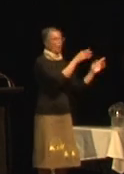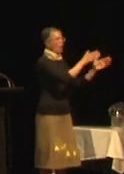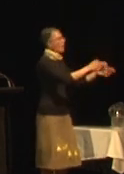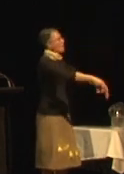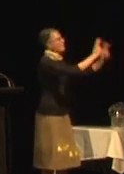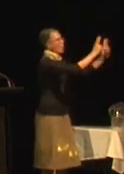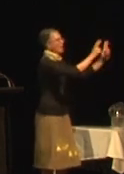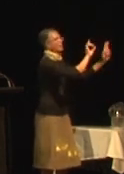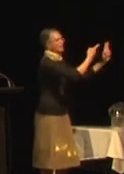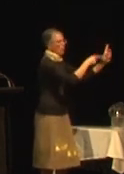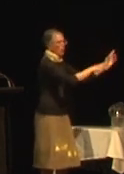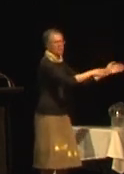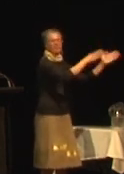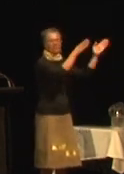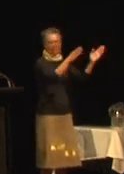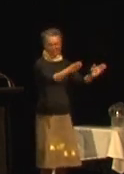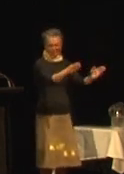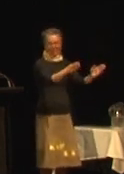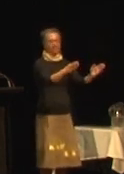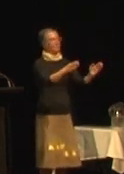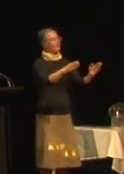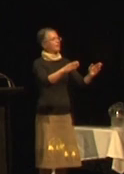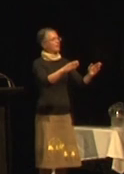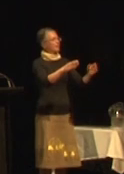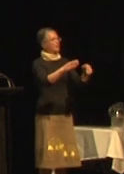very hard time thinking these three things at once.